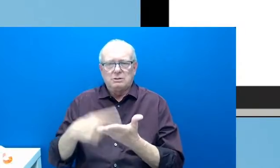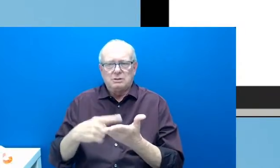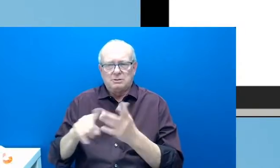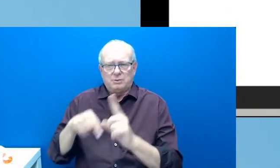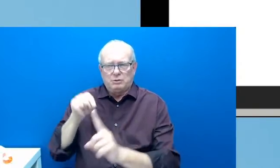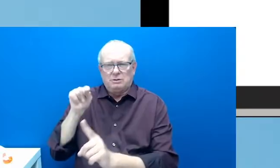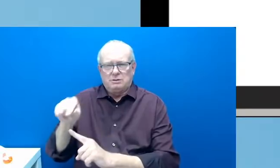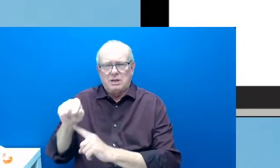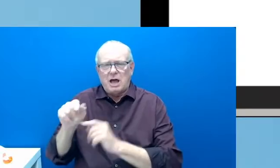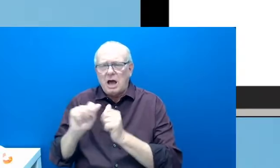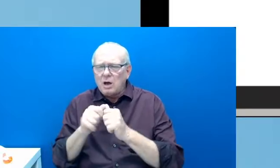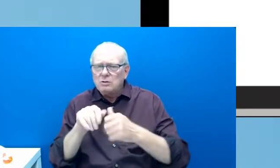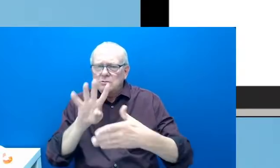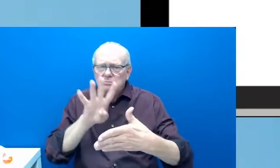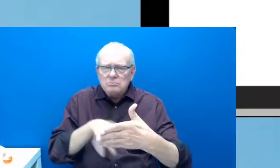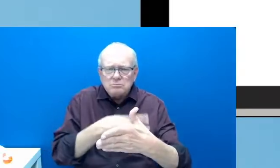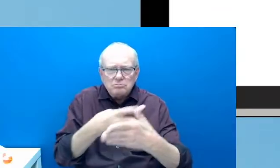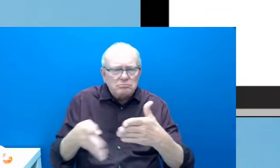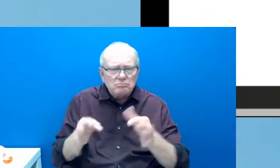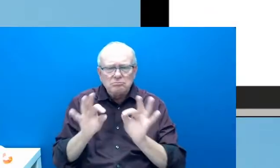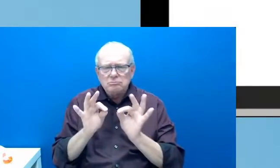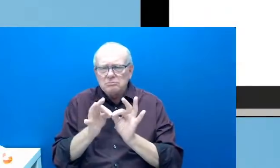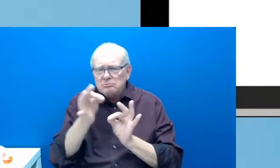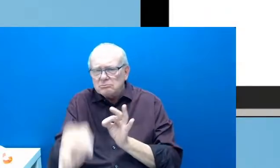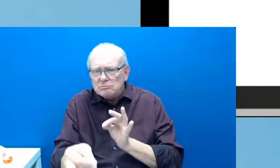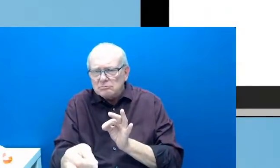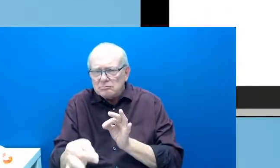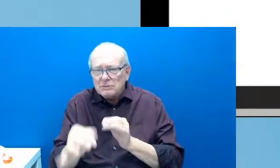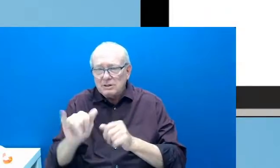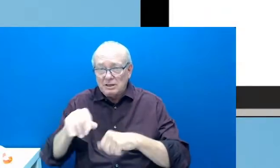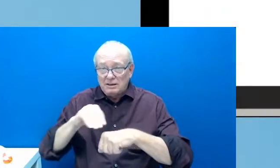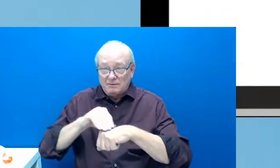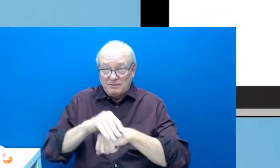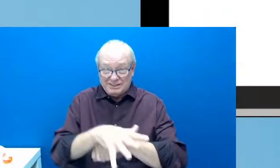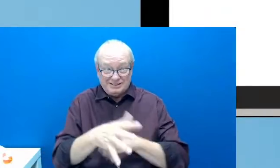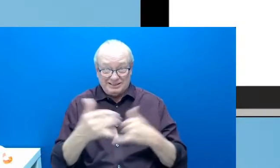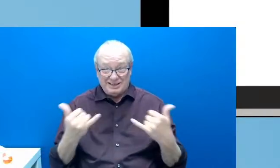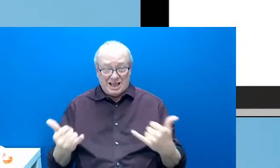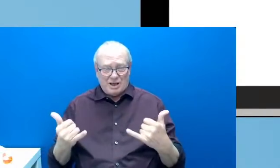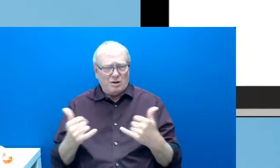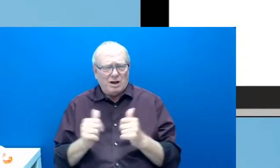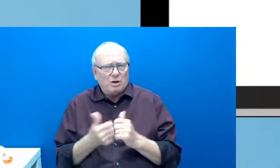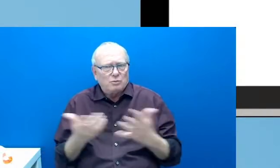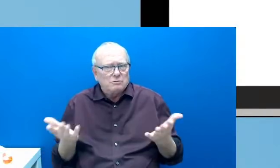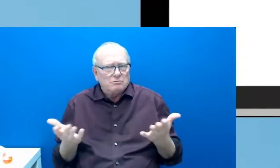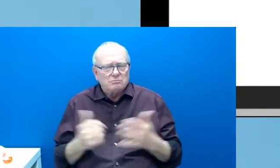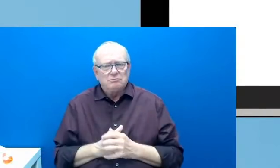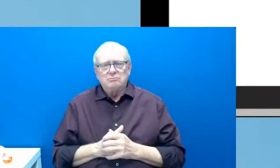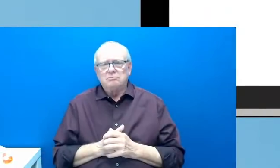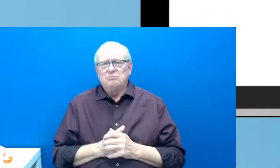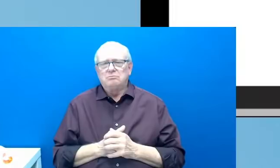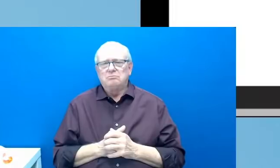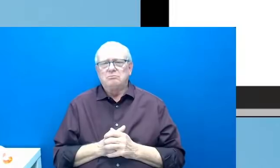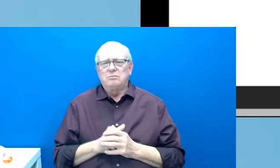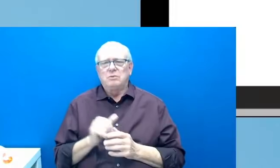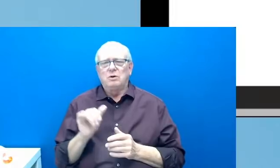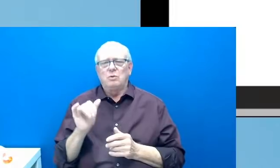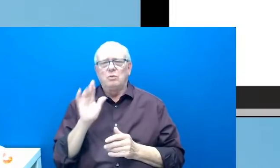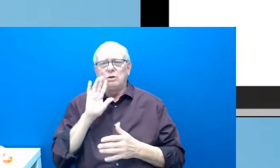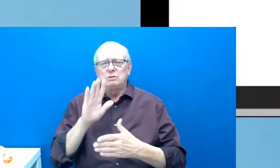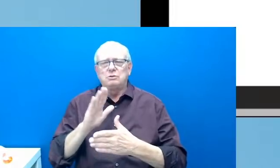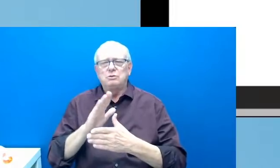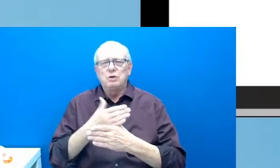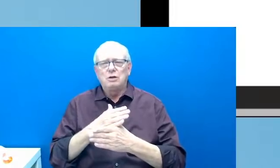or postponement of scheduled surgery and how that's affecting things right now. And also my thoughts